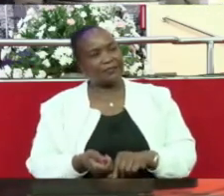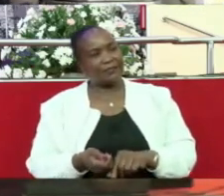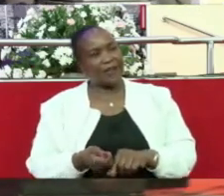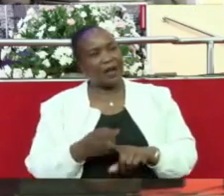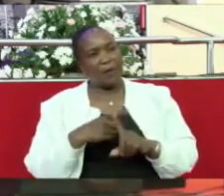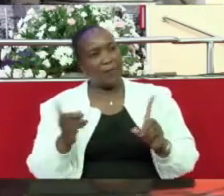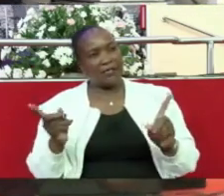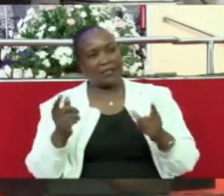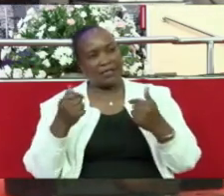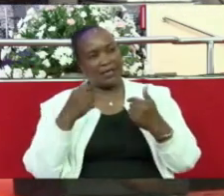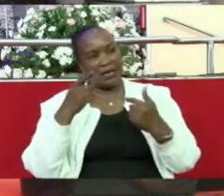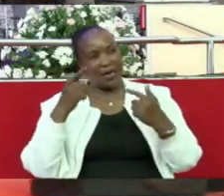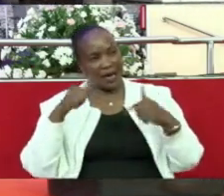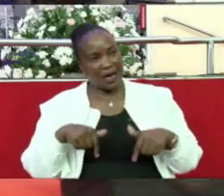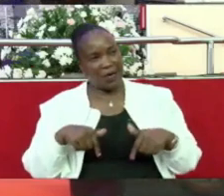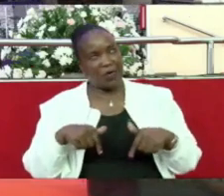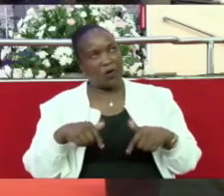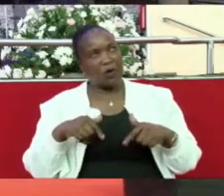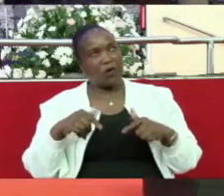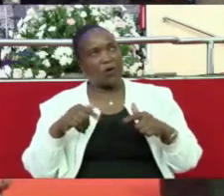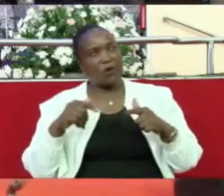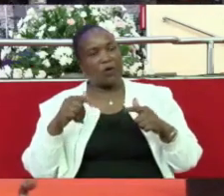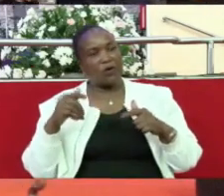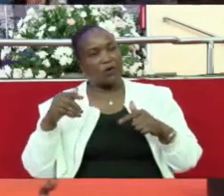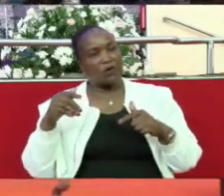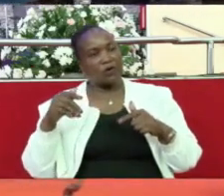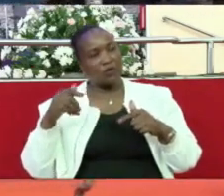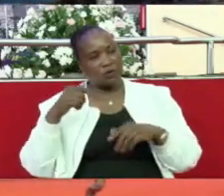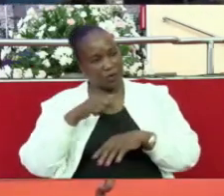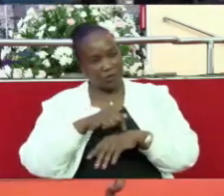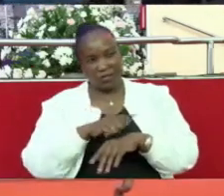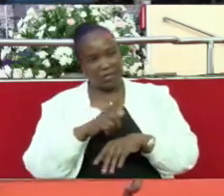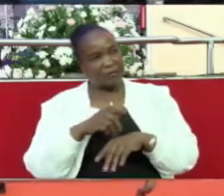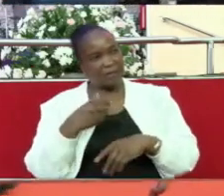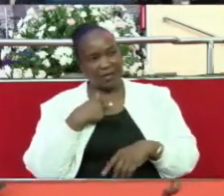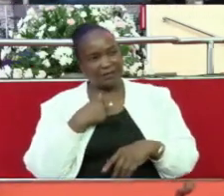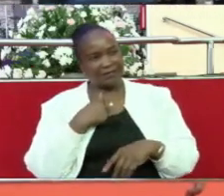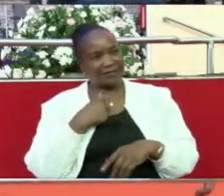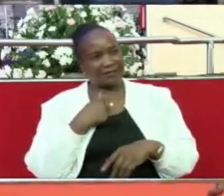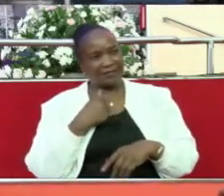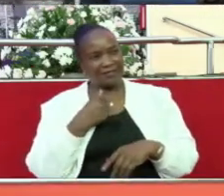How would they turn against me? But at that point I thought, as a human being,